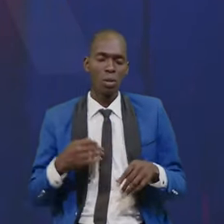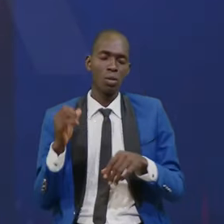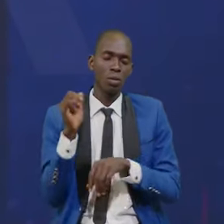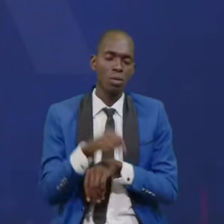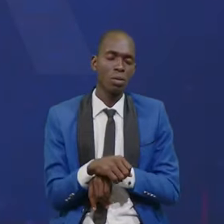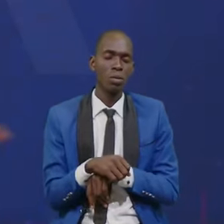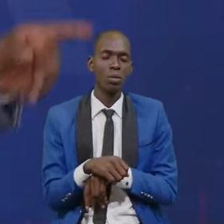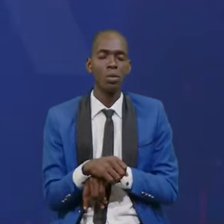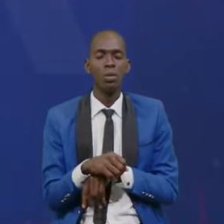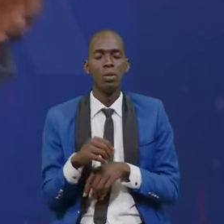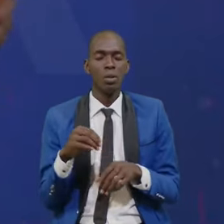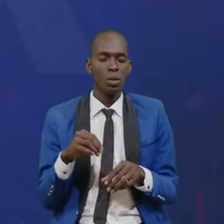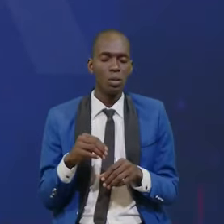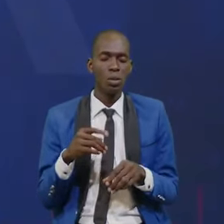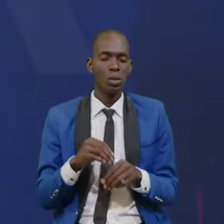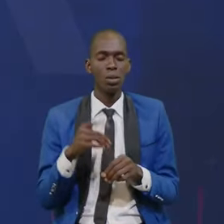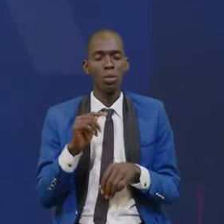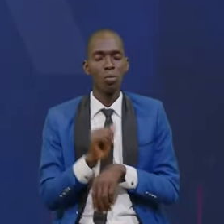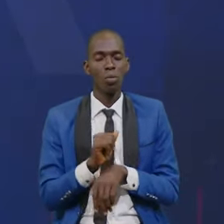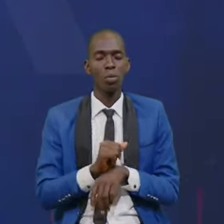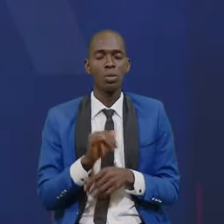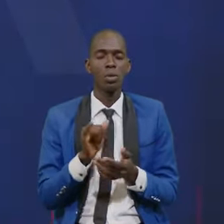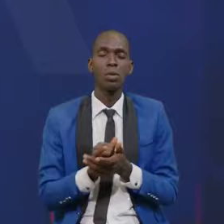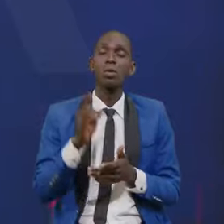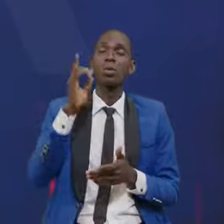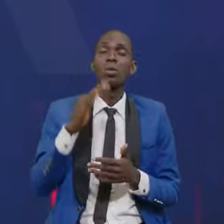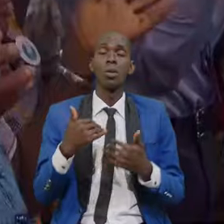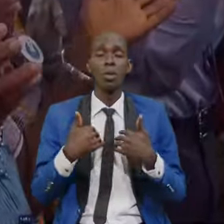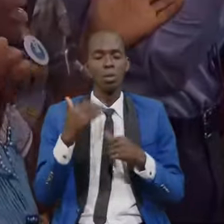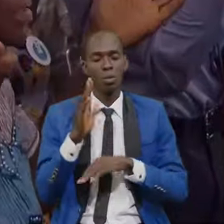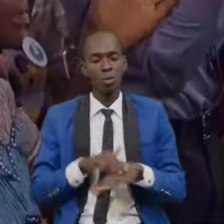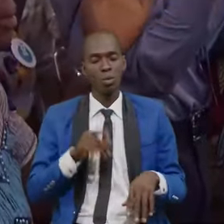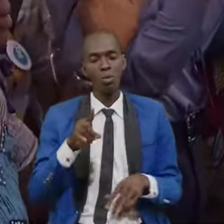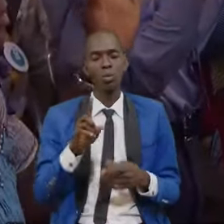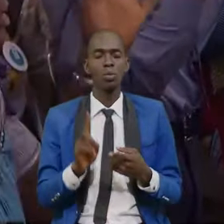the field that God has called you to.